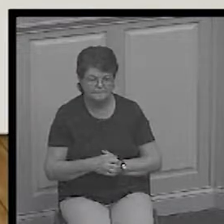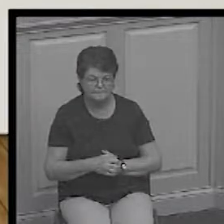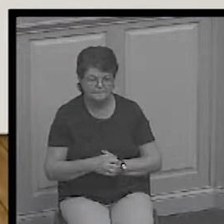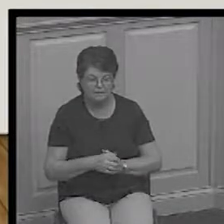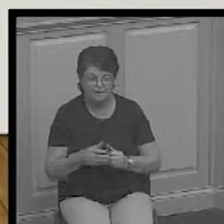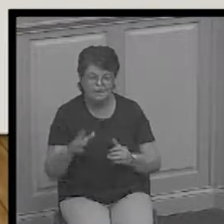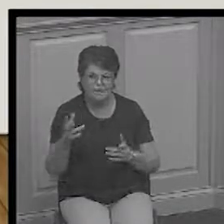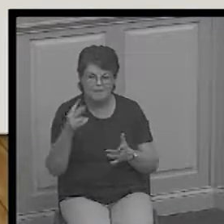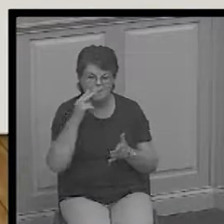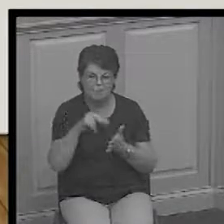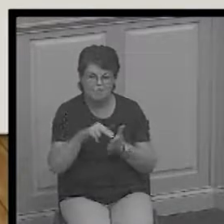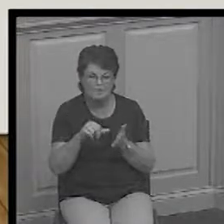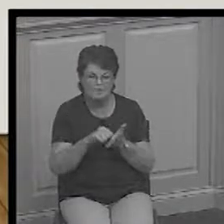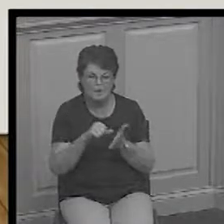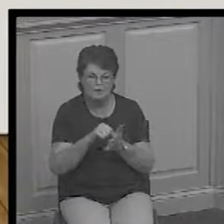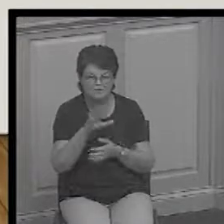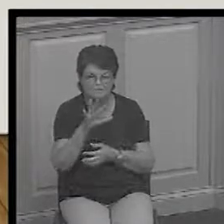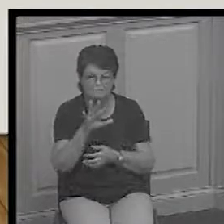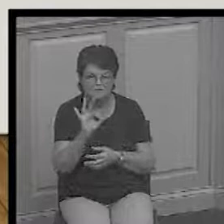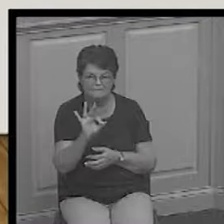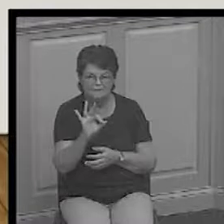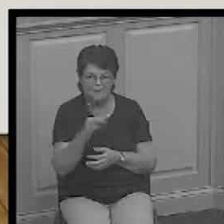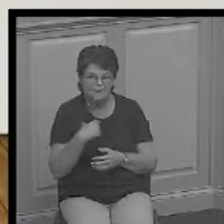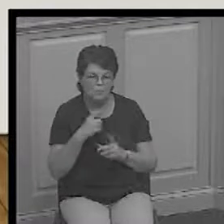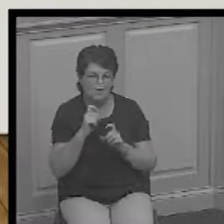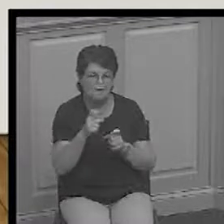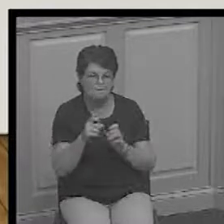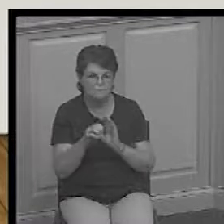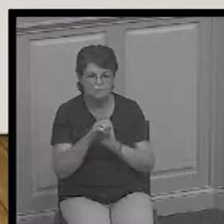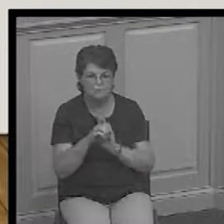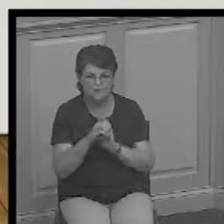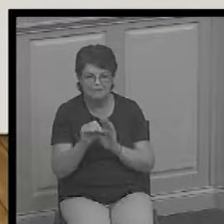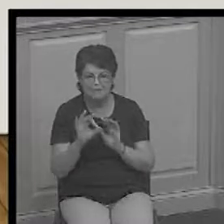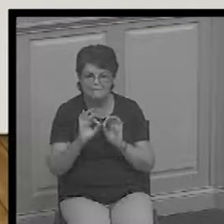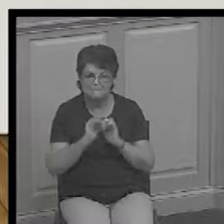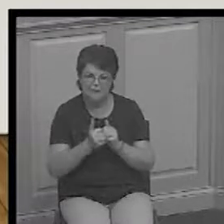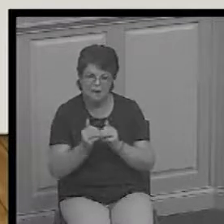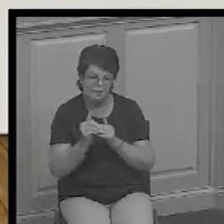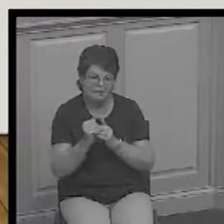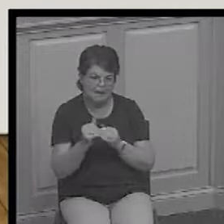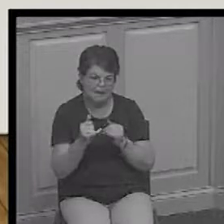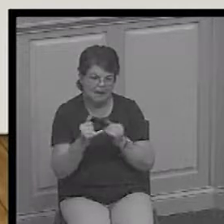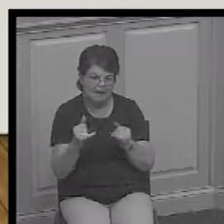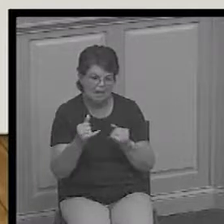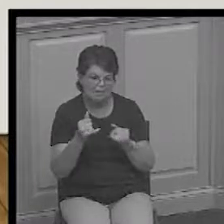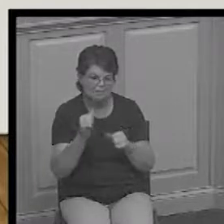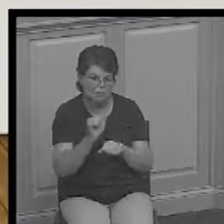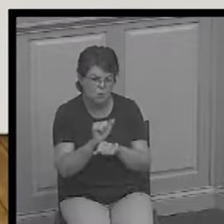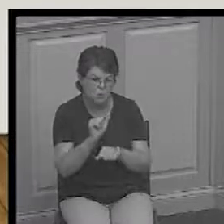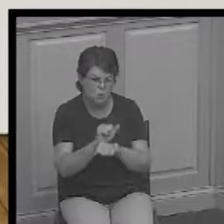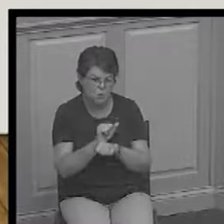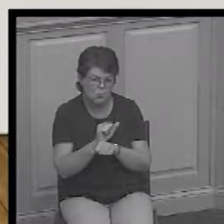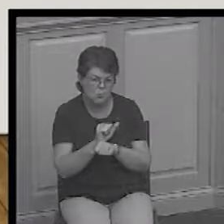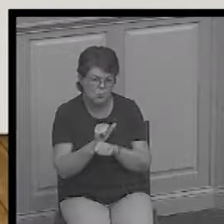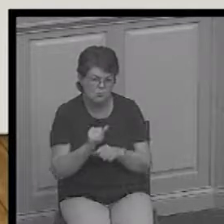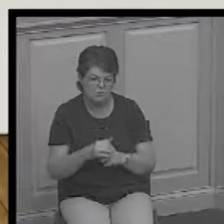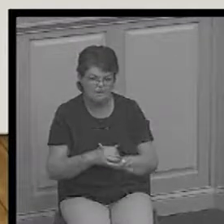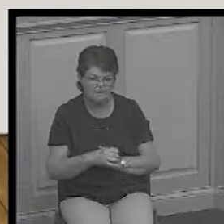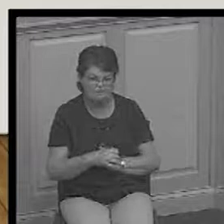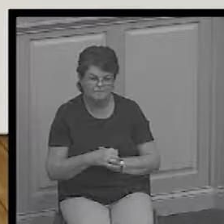If you turn to page 59, I wanted to kind of give you an example of how the guidelines work, these universal